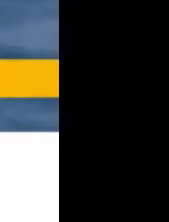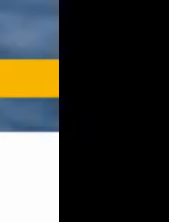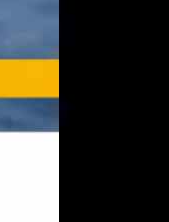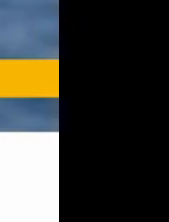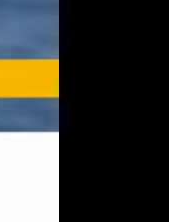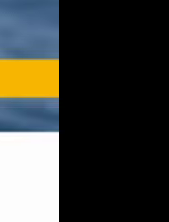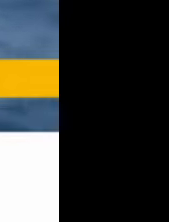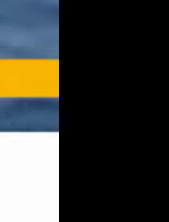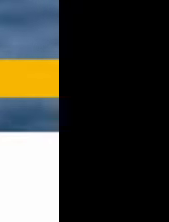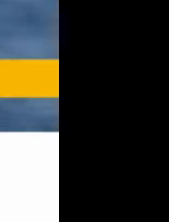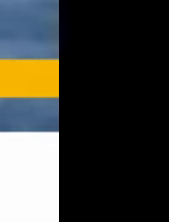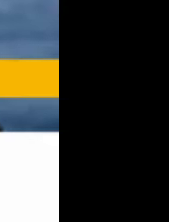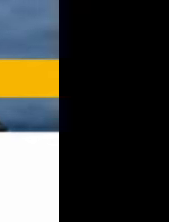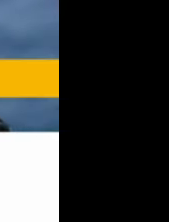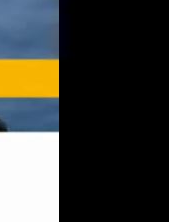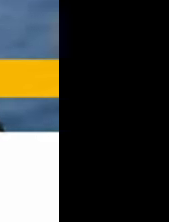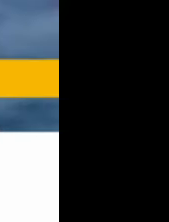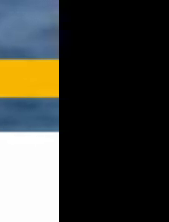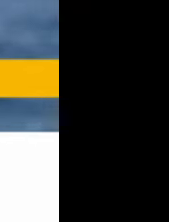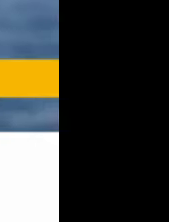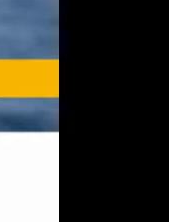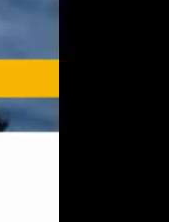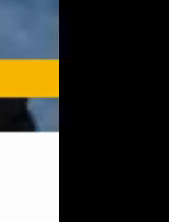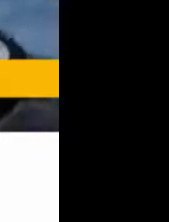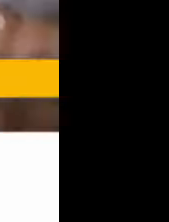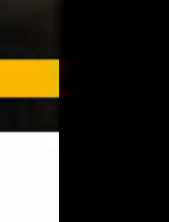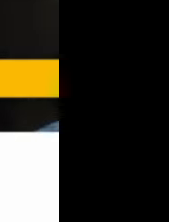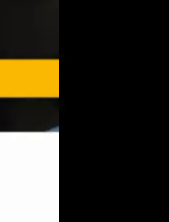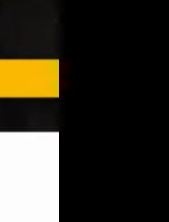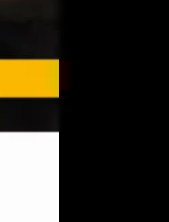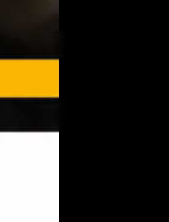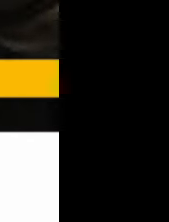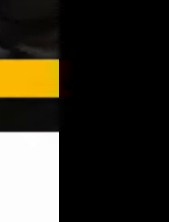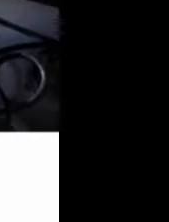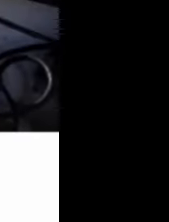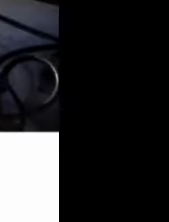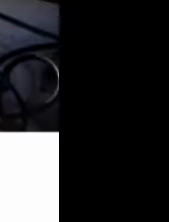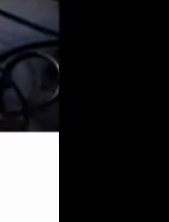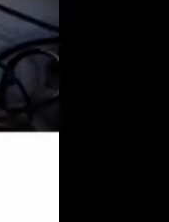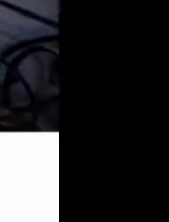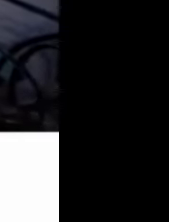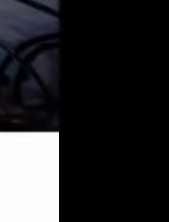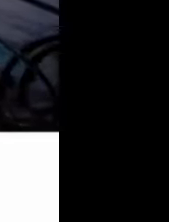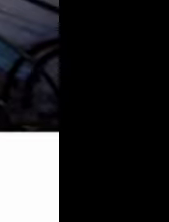Our donors are advancing research to protect our most important resource, fresh water.